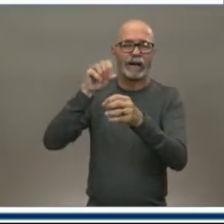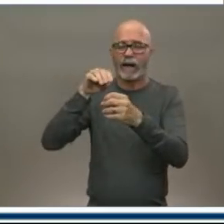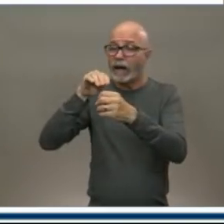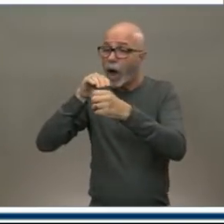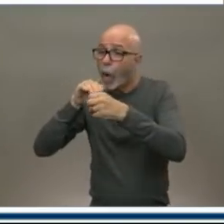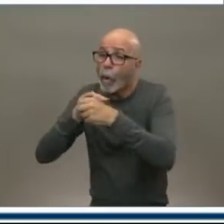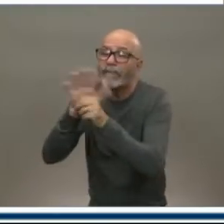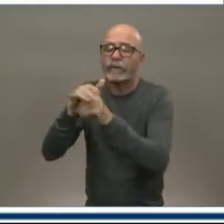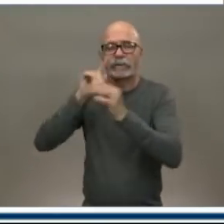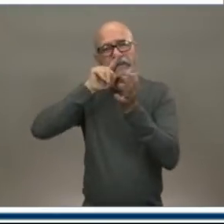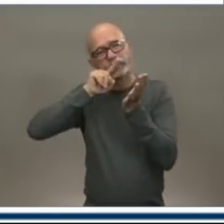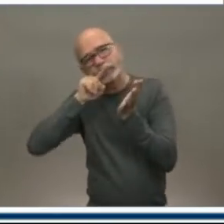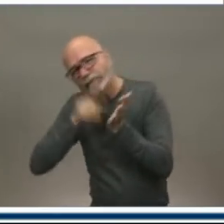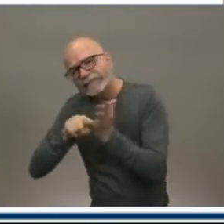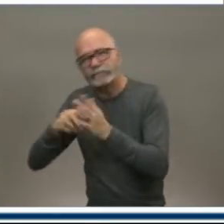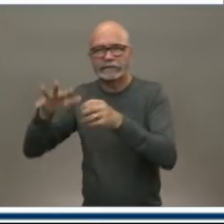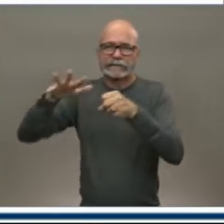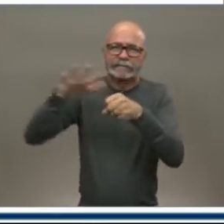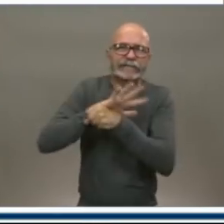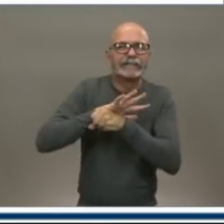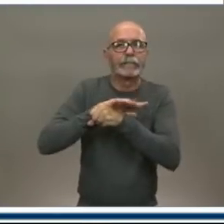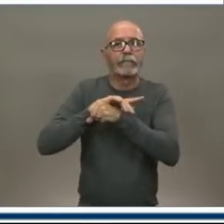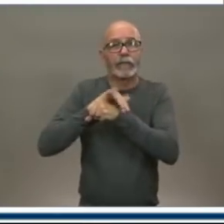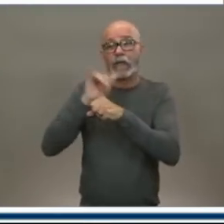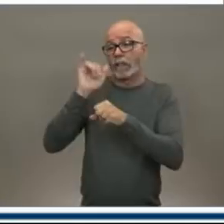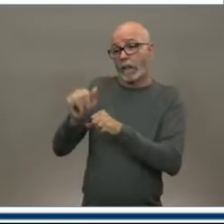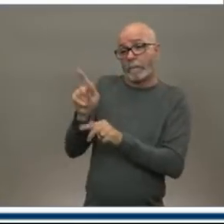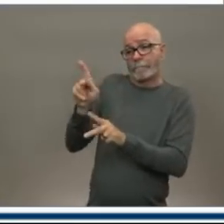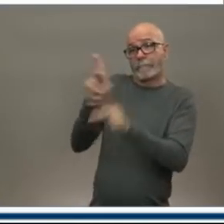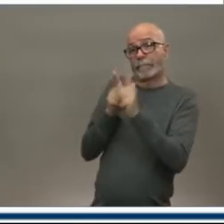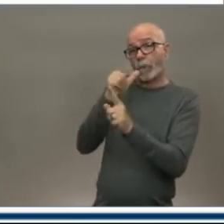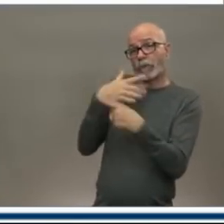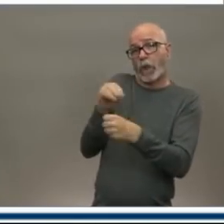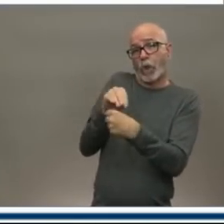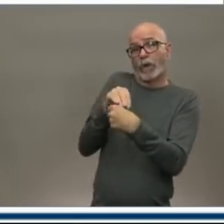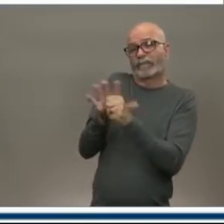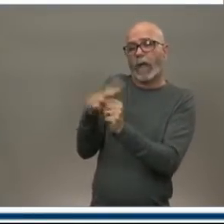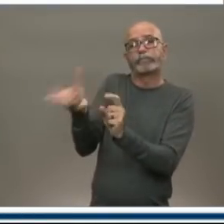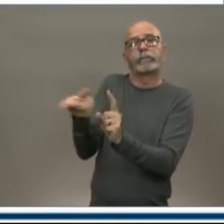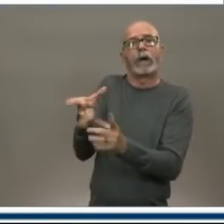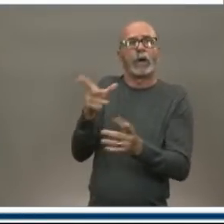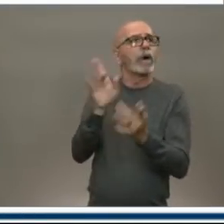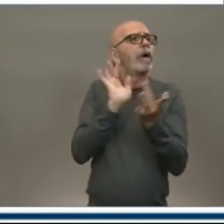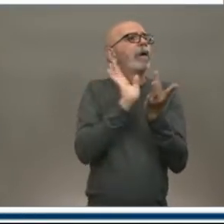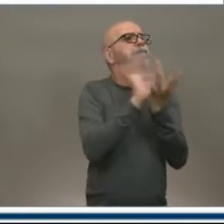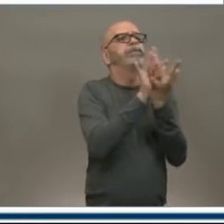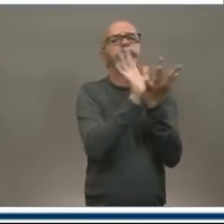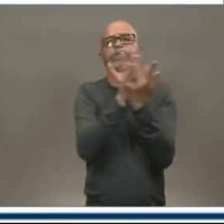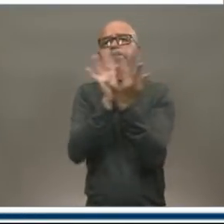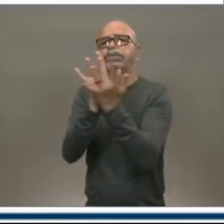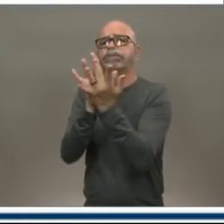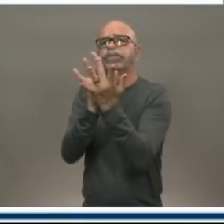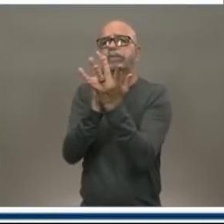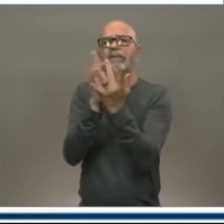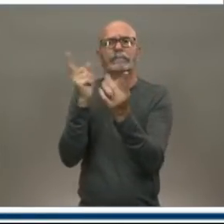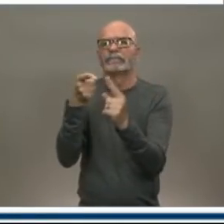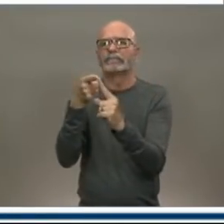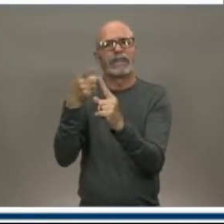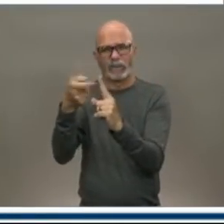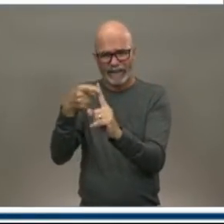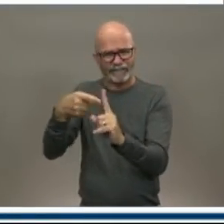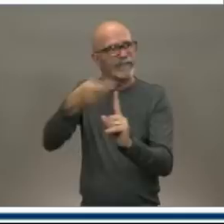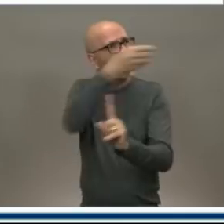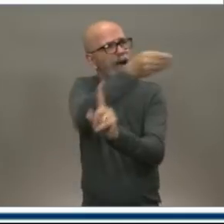test people that the case themselves may have been in contact with, to try to understand where that person got exposed. So we're working through both